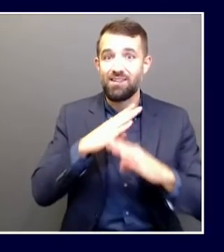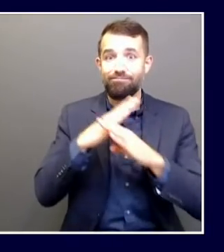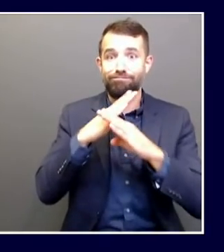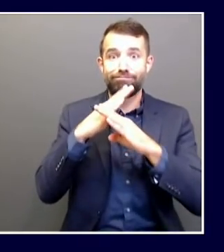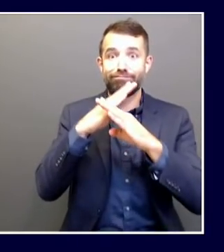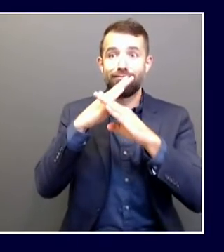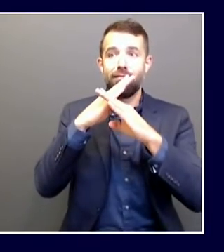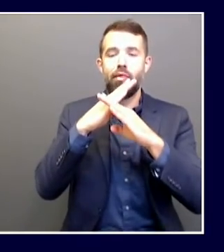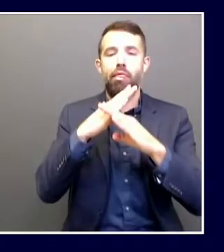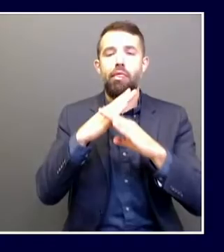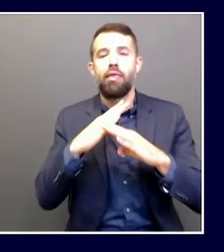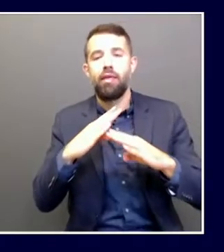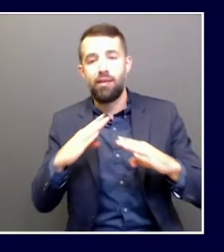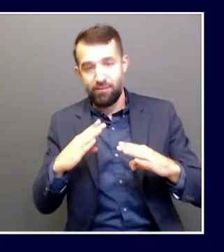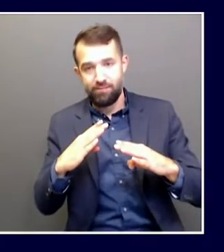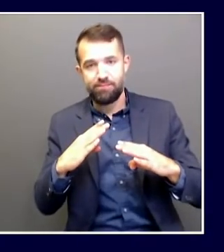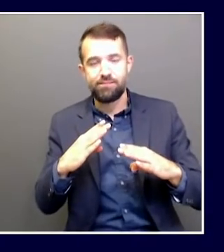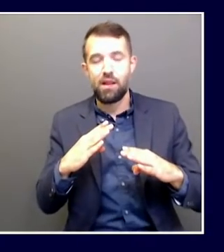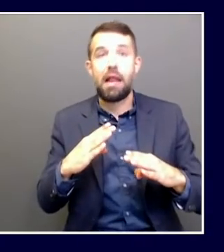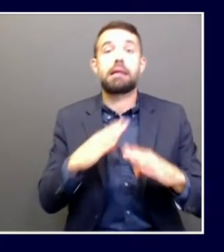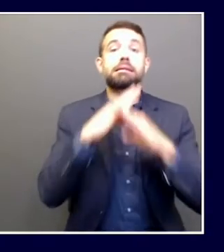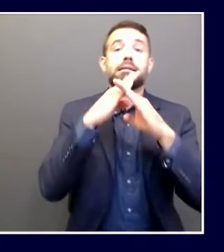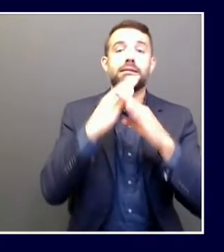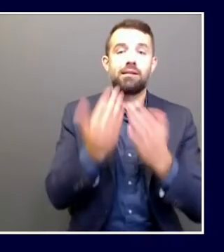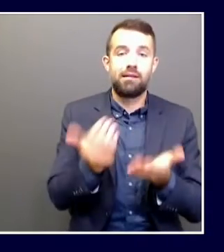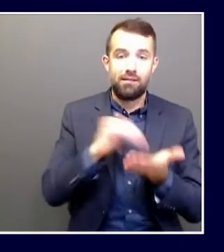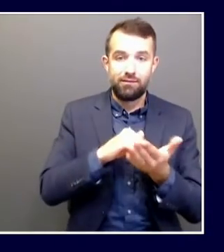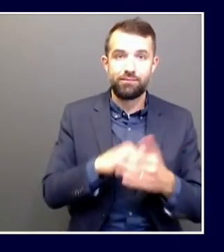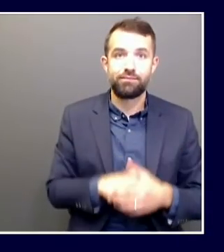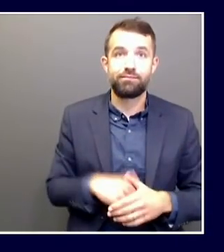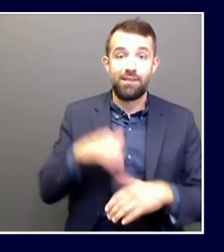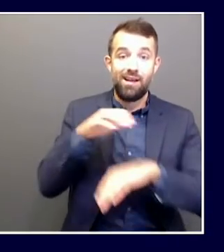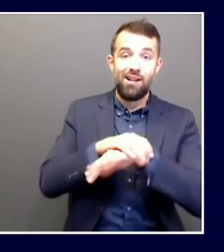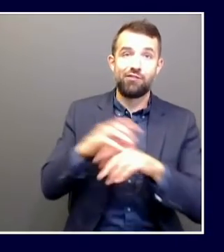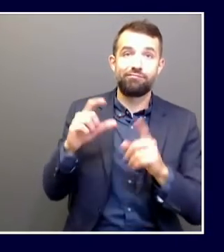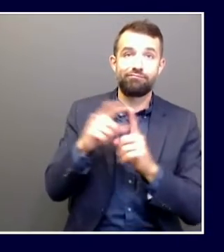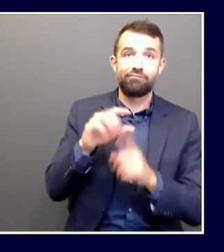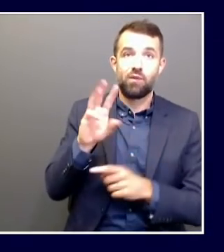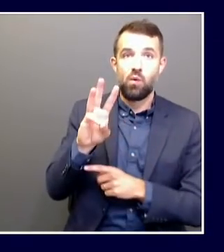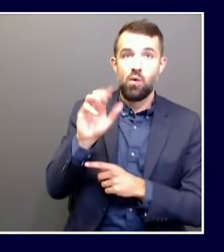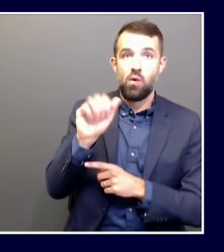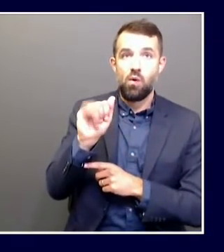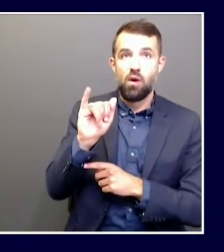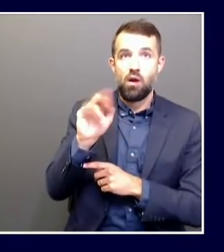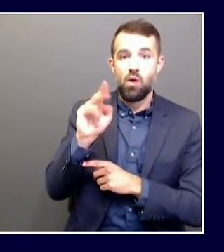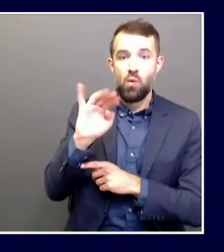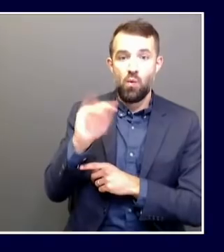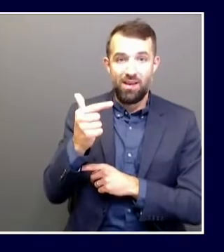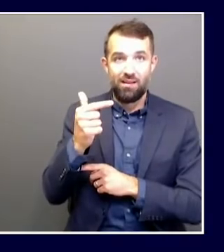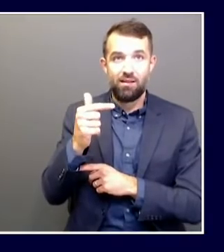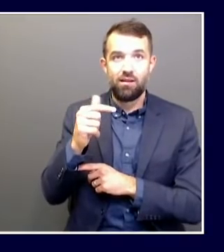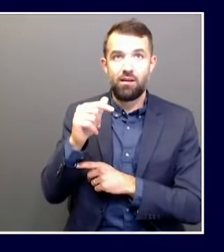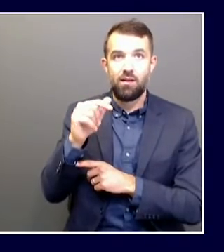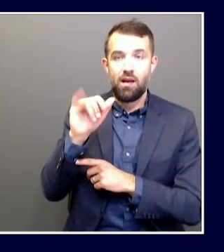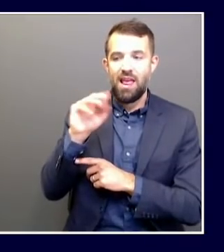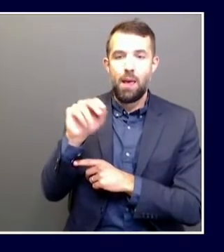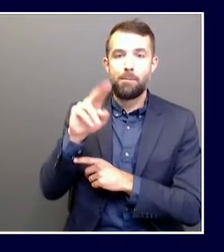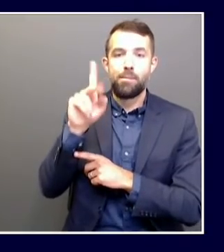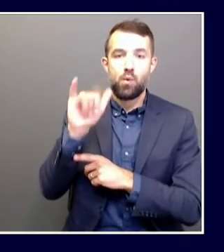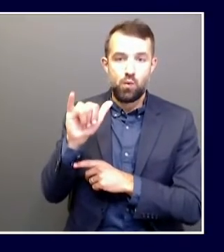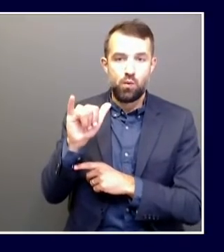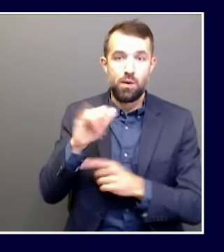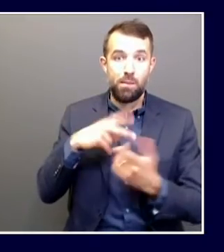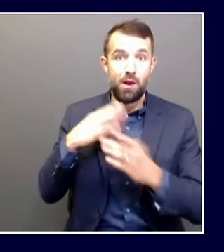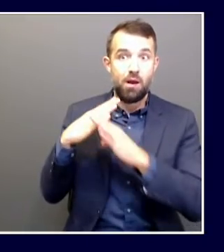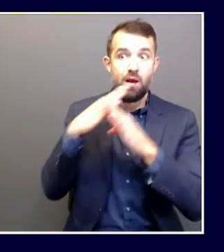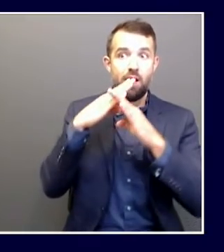call waning immunity. The other reason is the greater infectiousness of the Delta variant. These